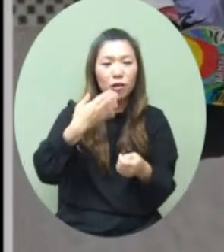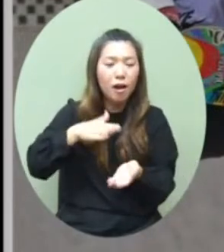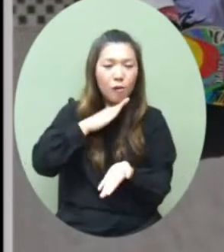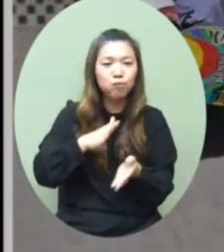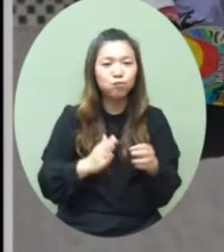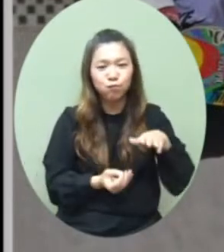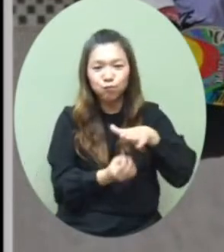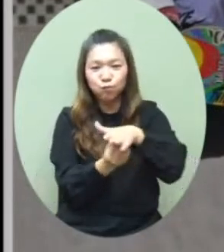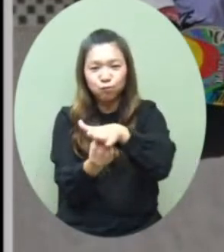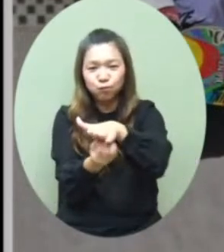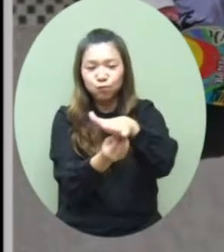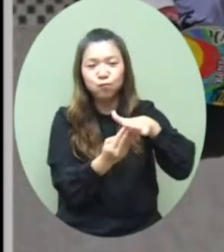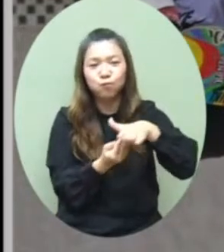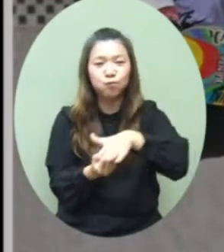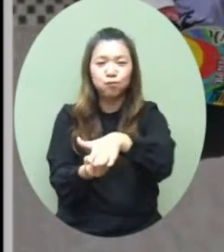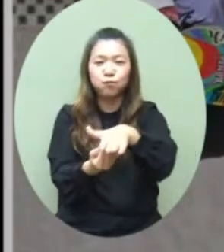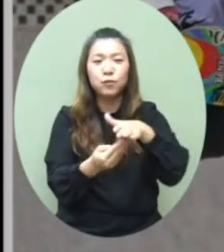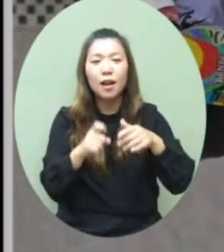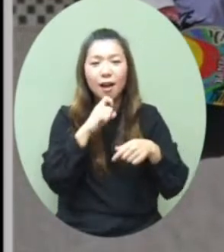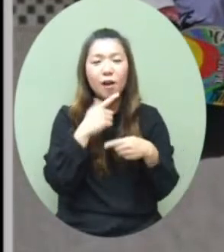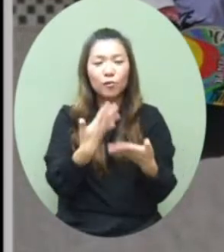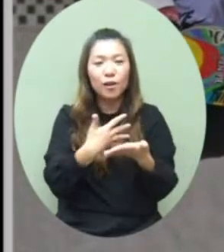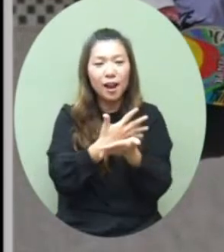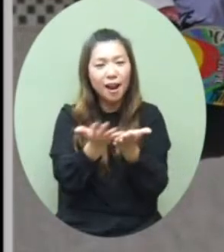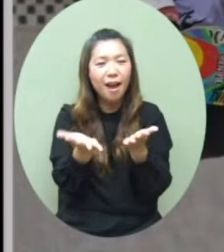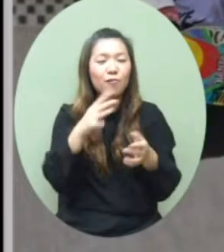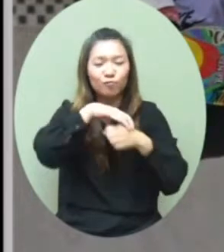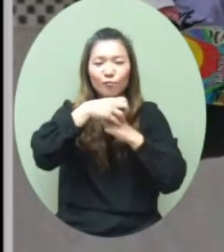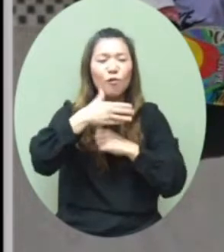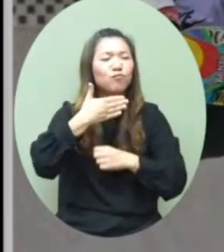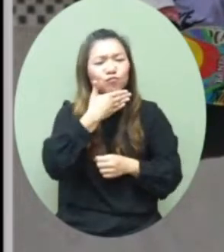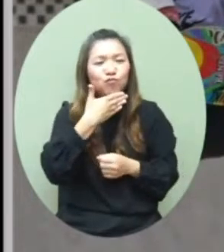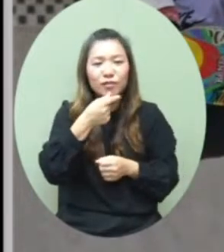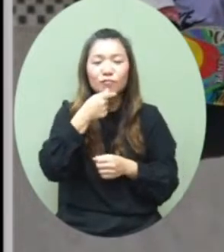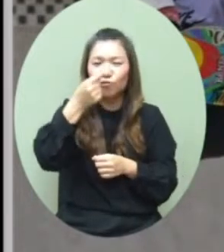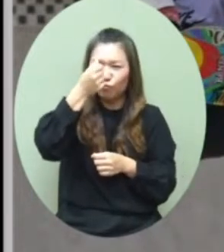have BMX bikes, skateboarding,